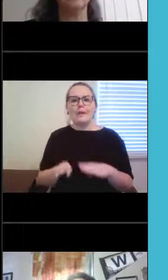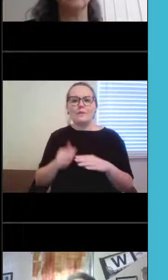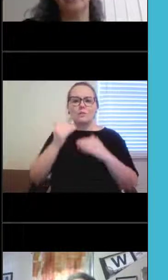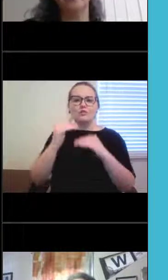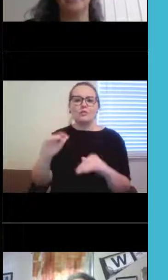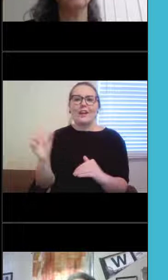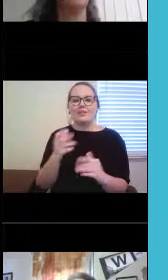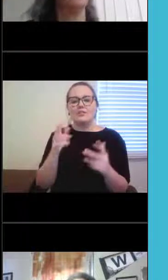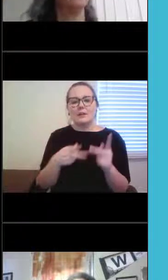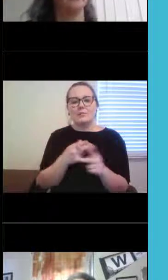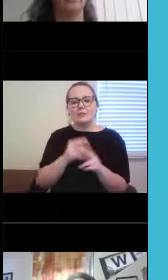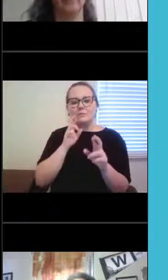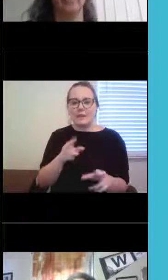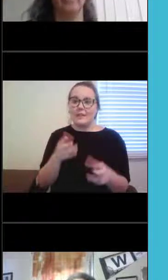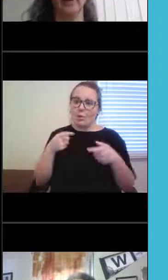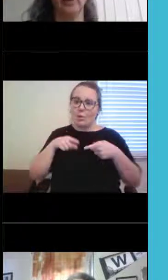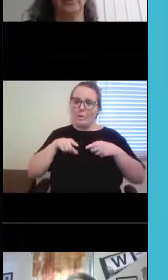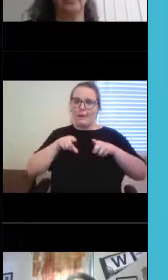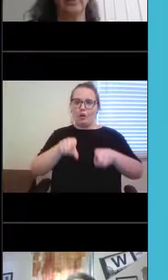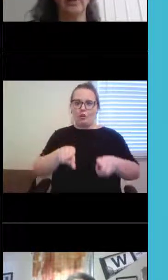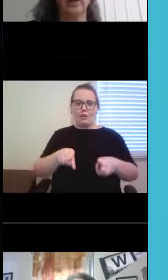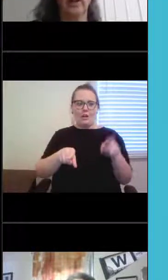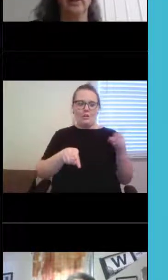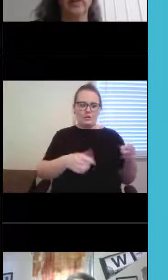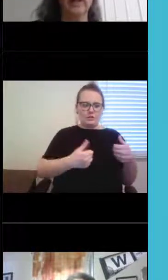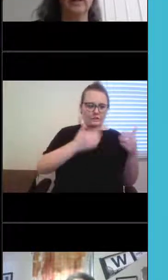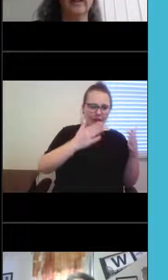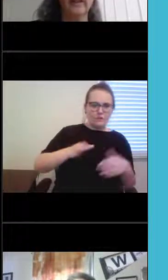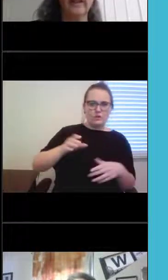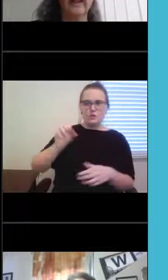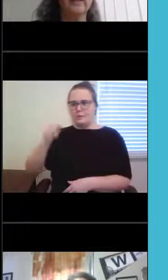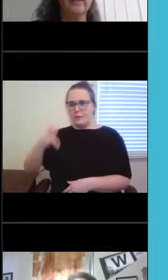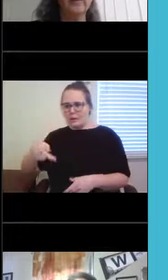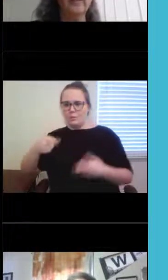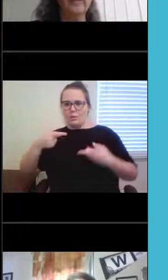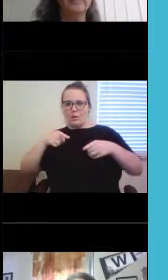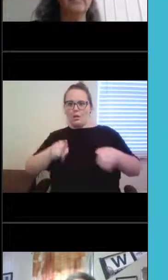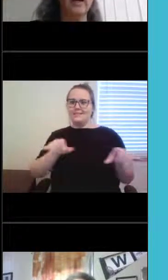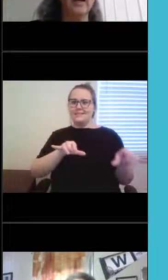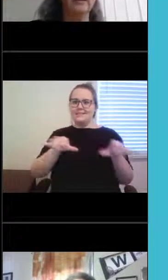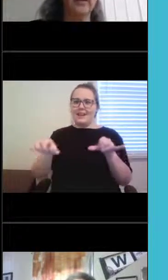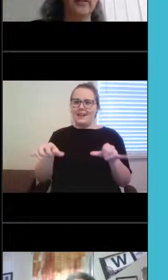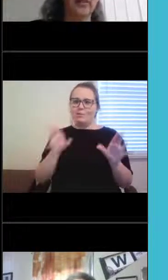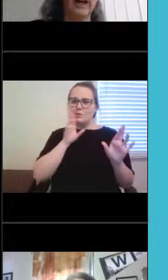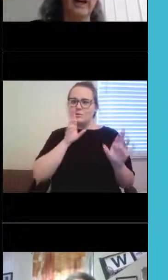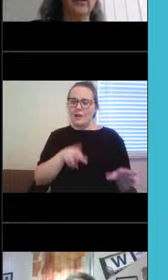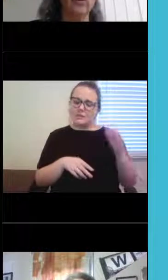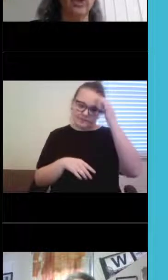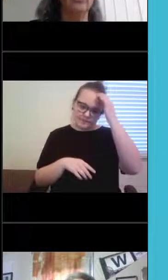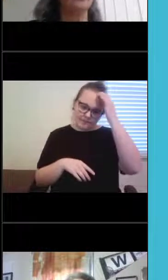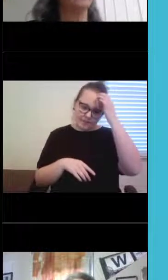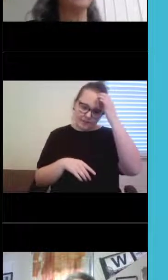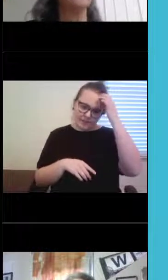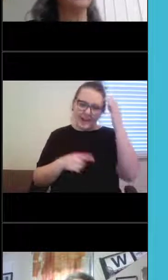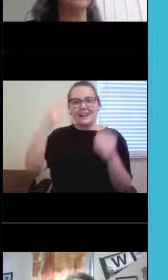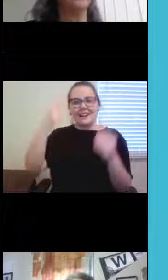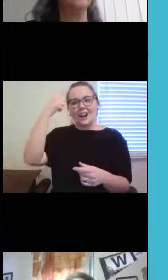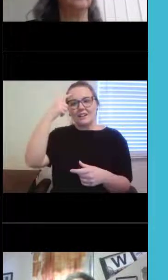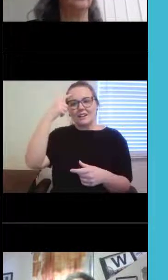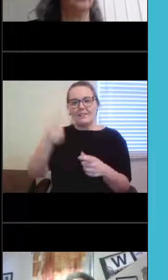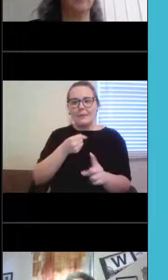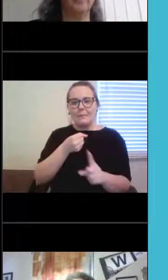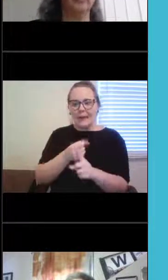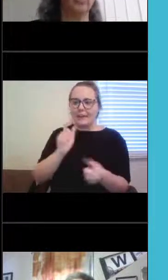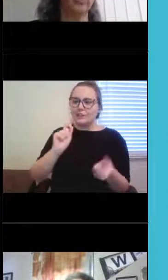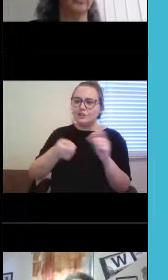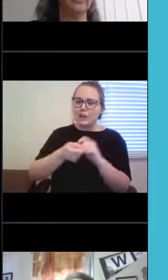of responses that may parallel those of even survivors as well. And some of these cognitive impacts or changes in one's